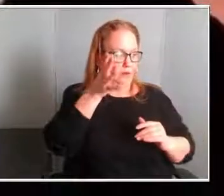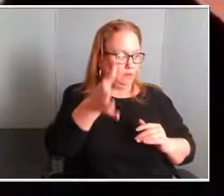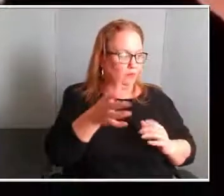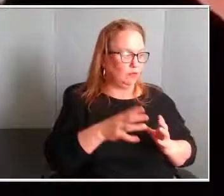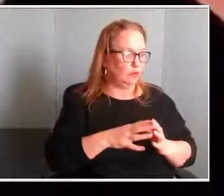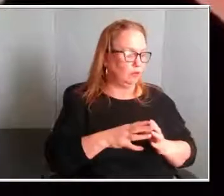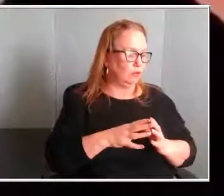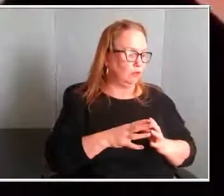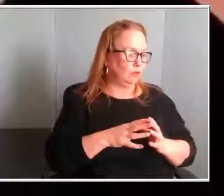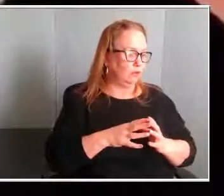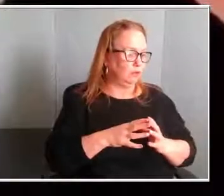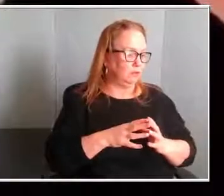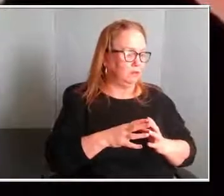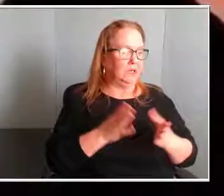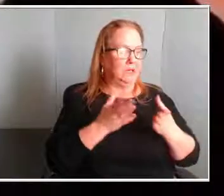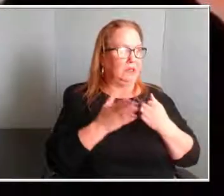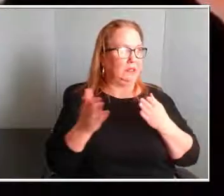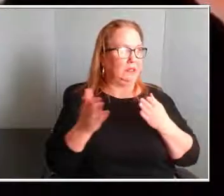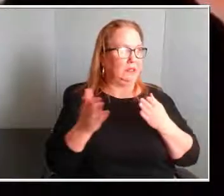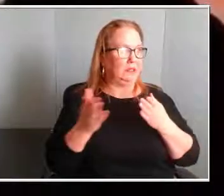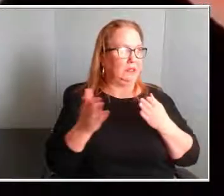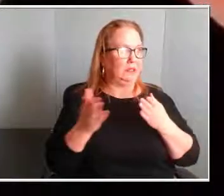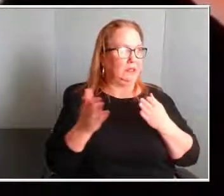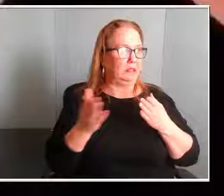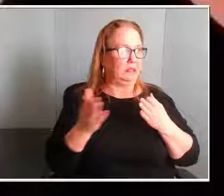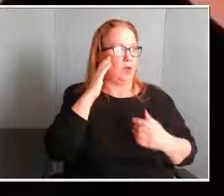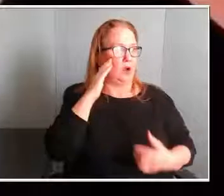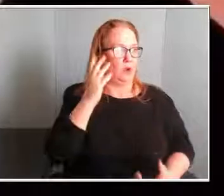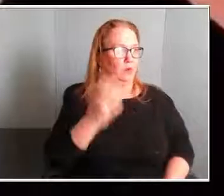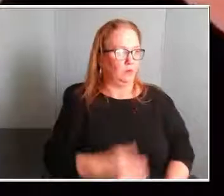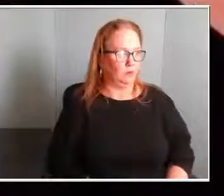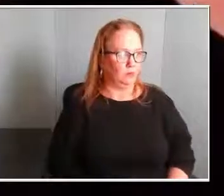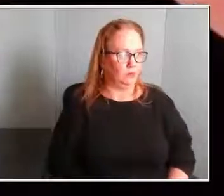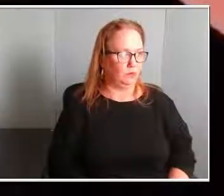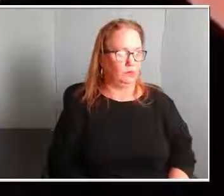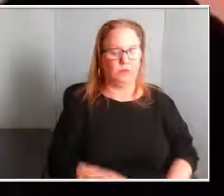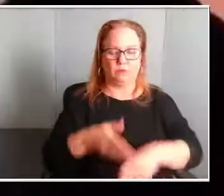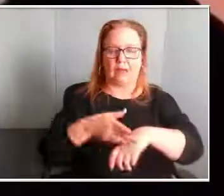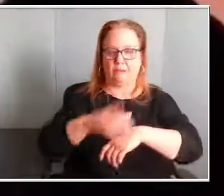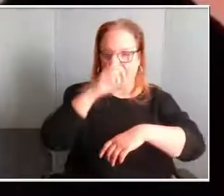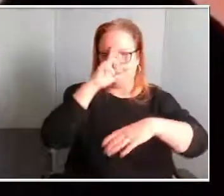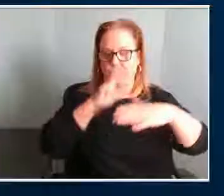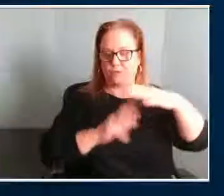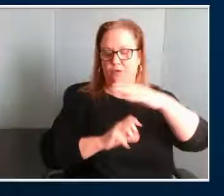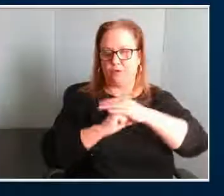and just things that we needed to be aware of after the stroke.